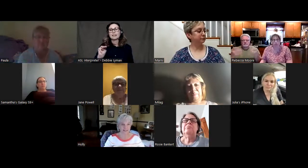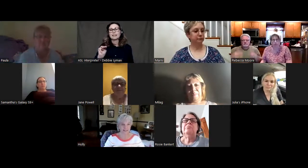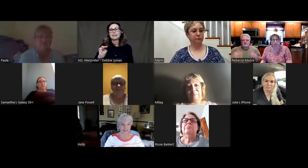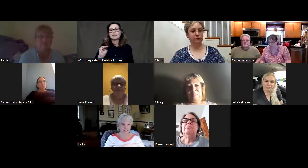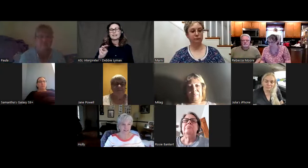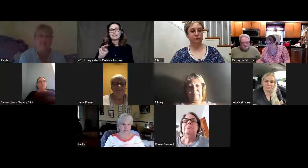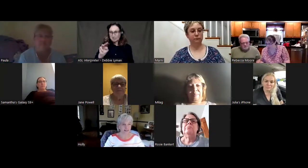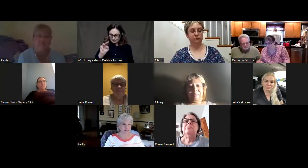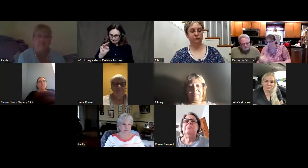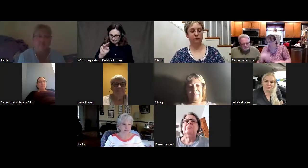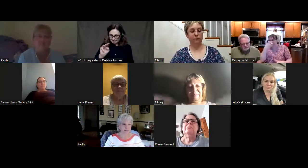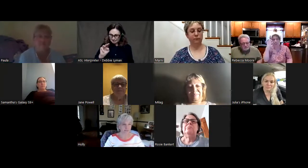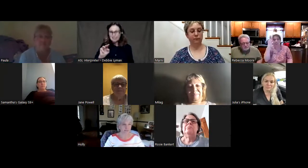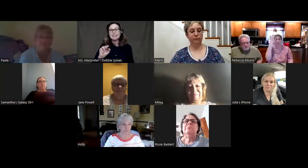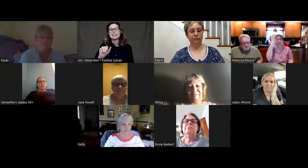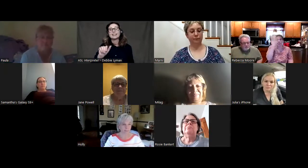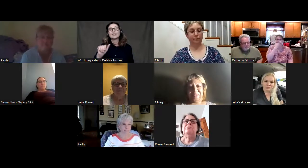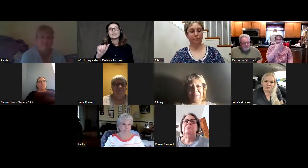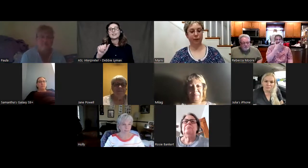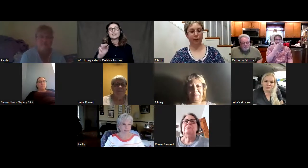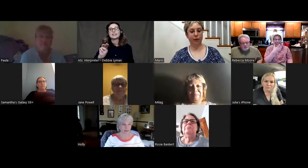Oh, this one. Sorry.